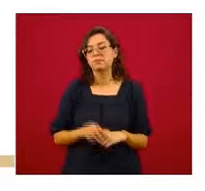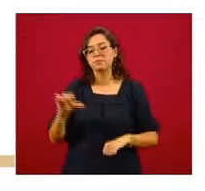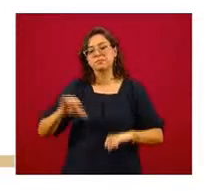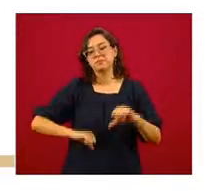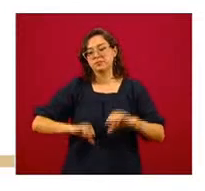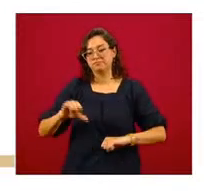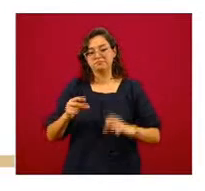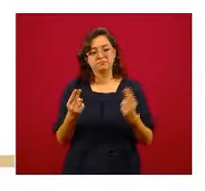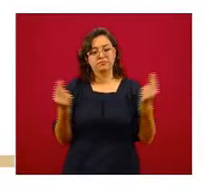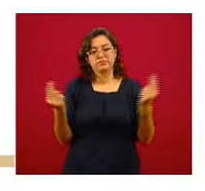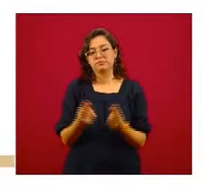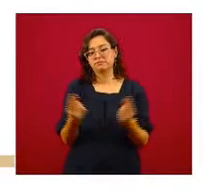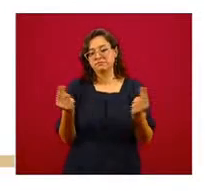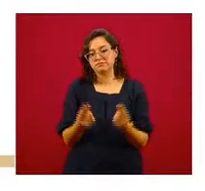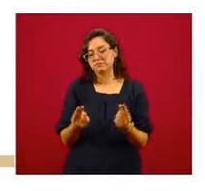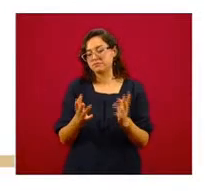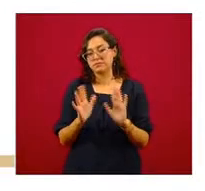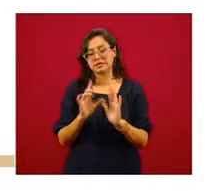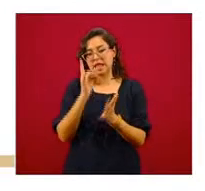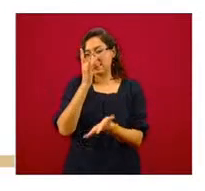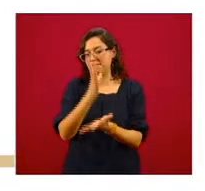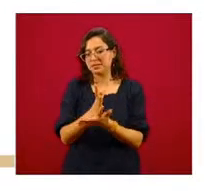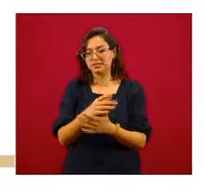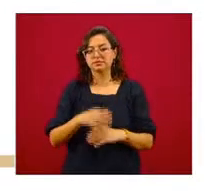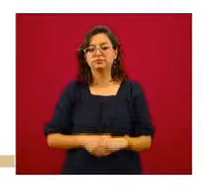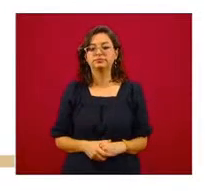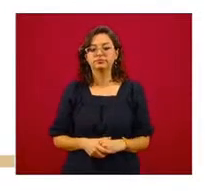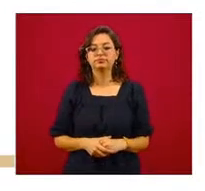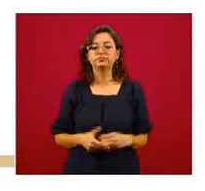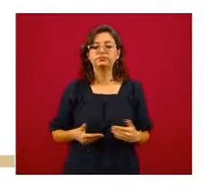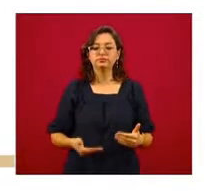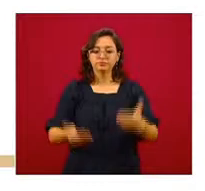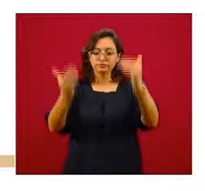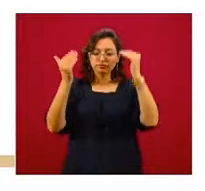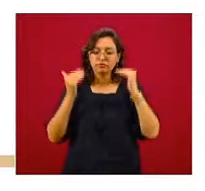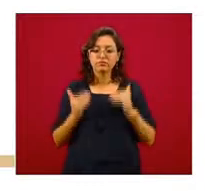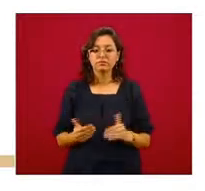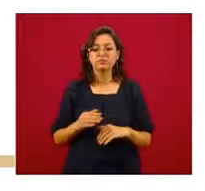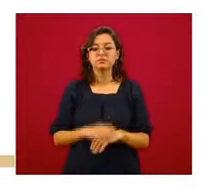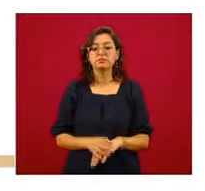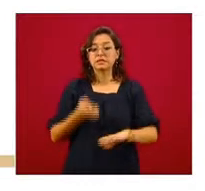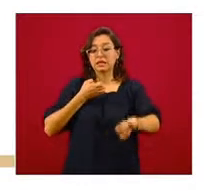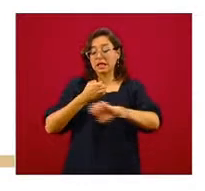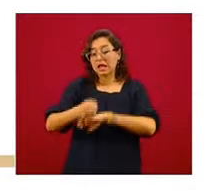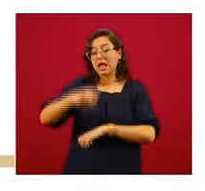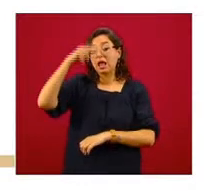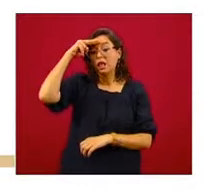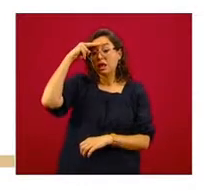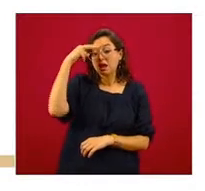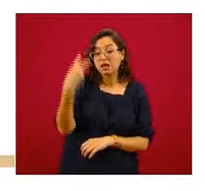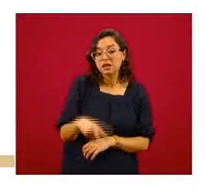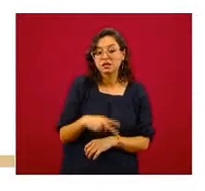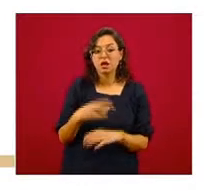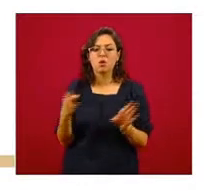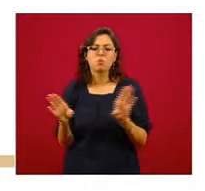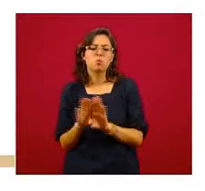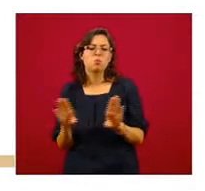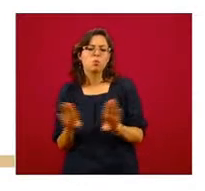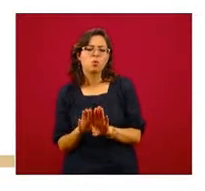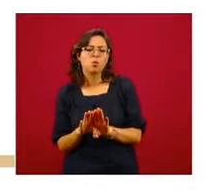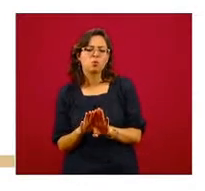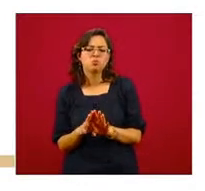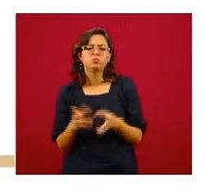light will be carried out throughout that state. The state of Mexico. So